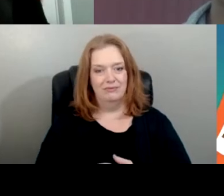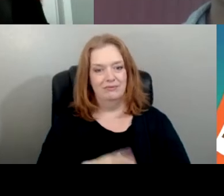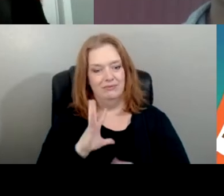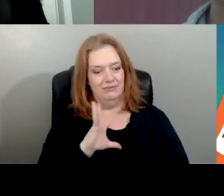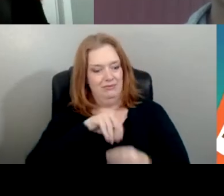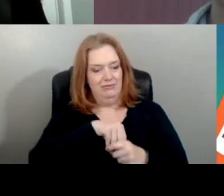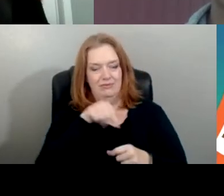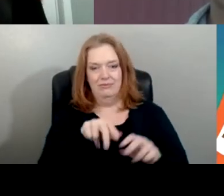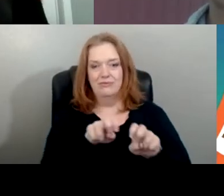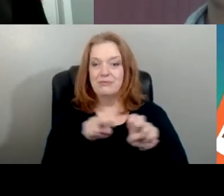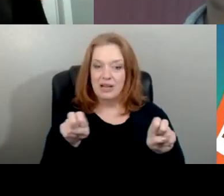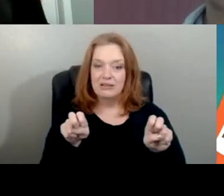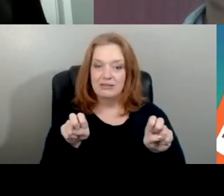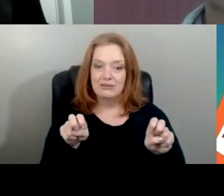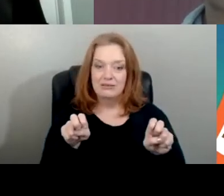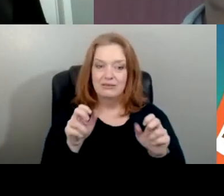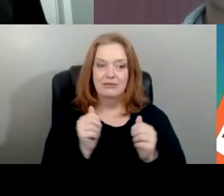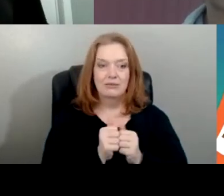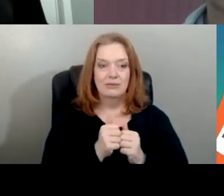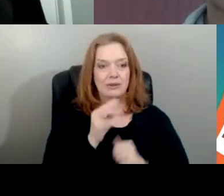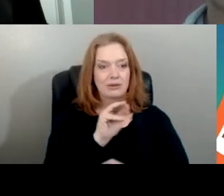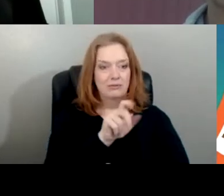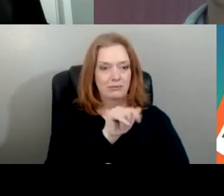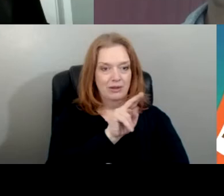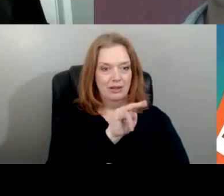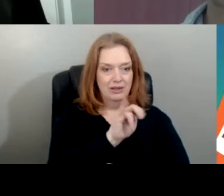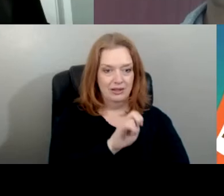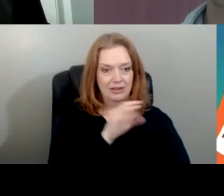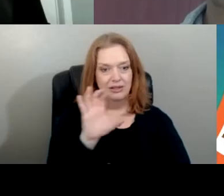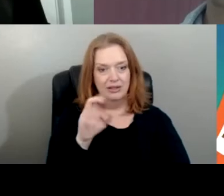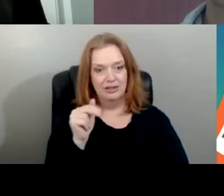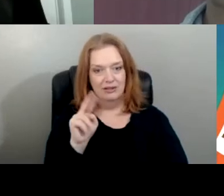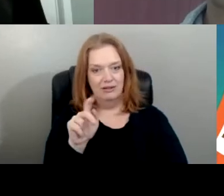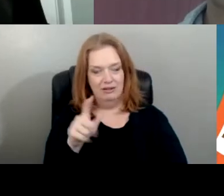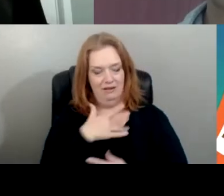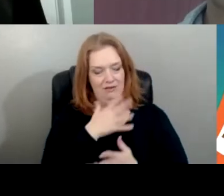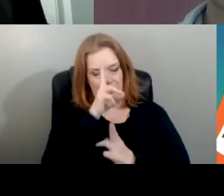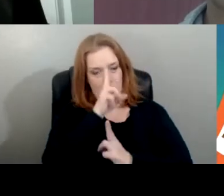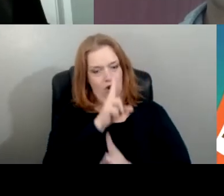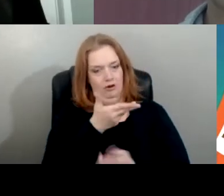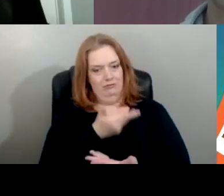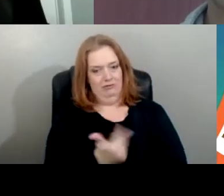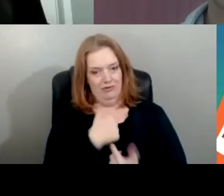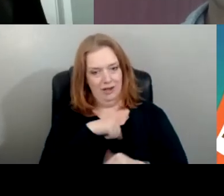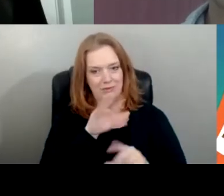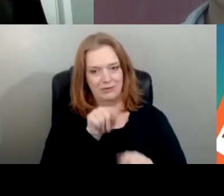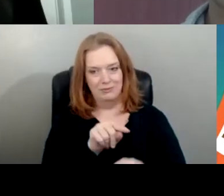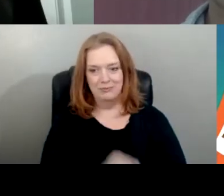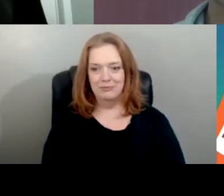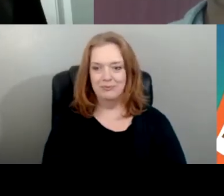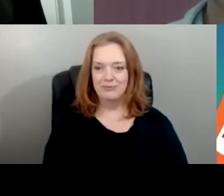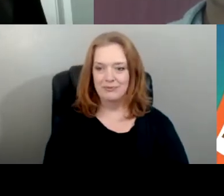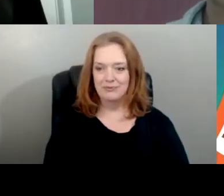panel with Melanie and Chantel. I'm honored to be part of this. And